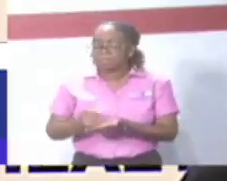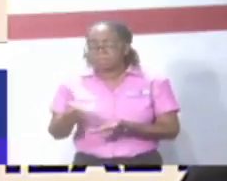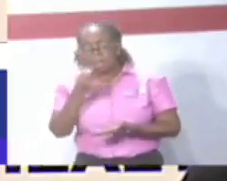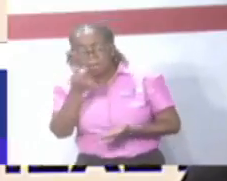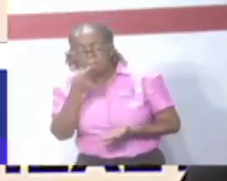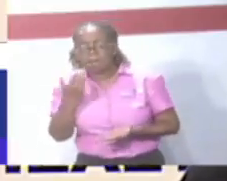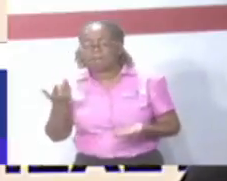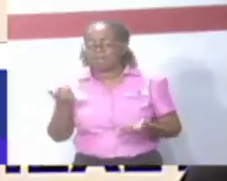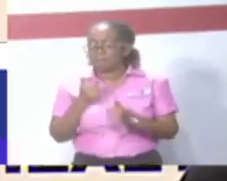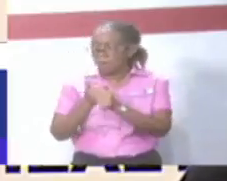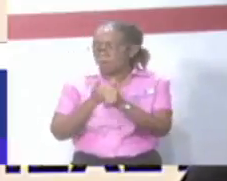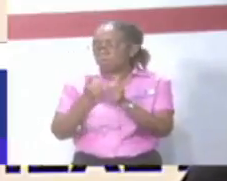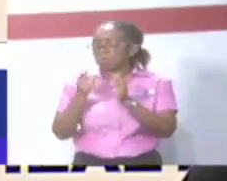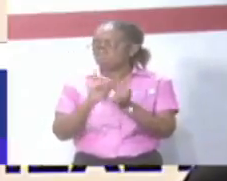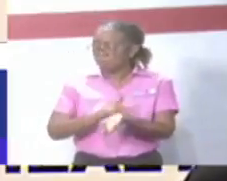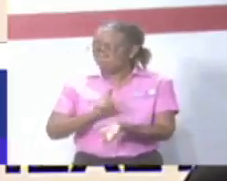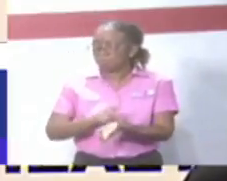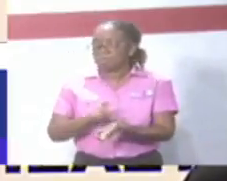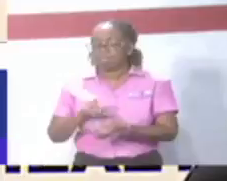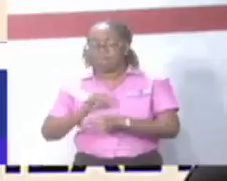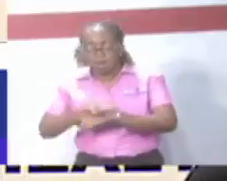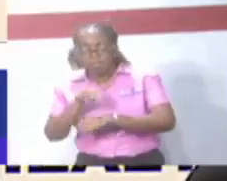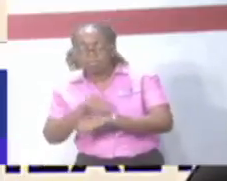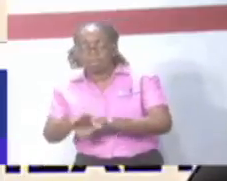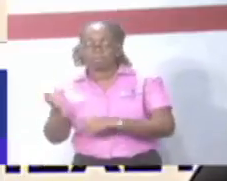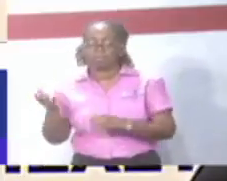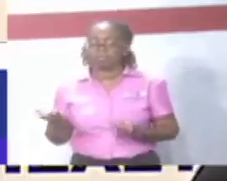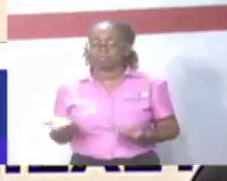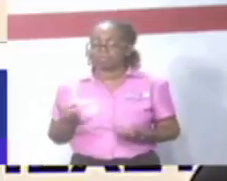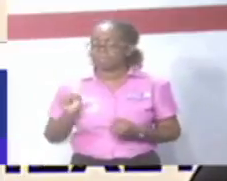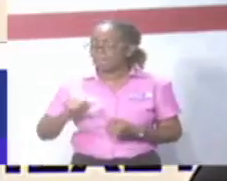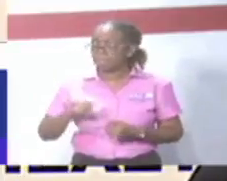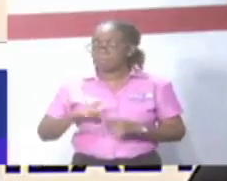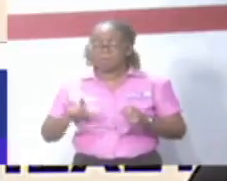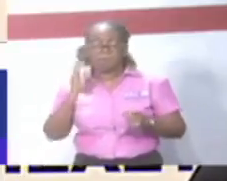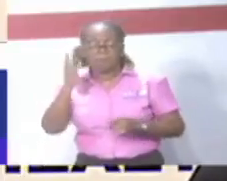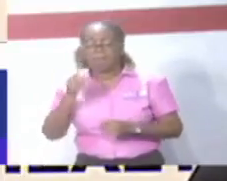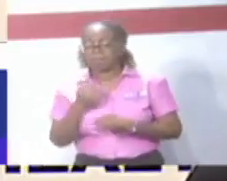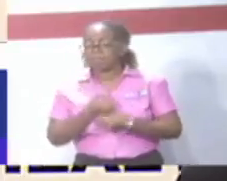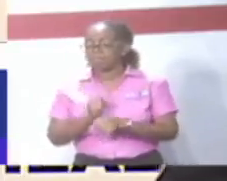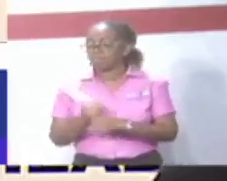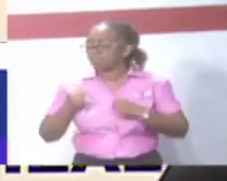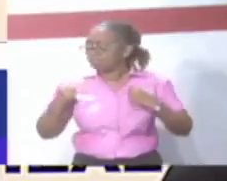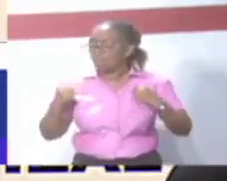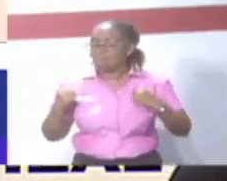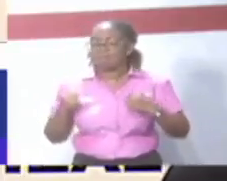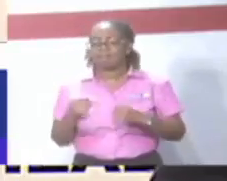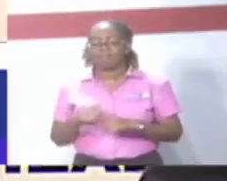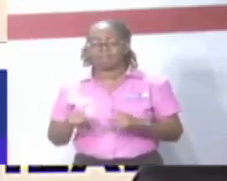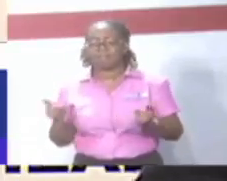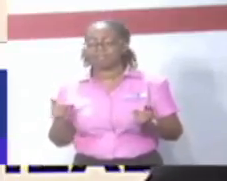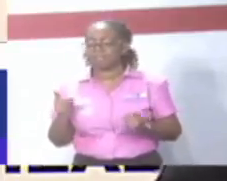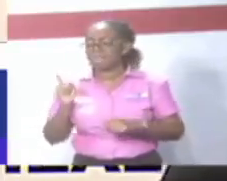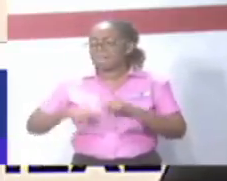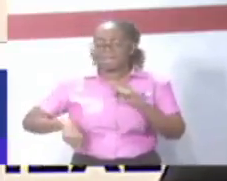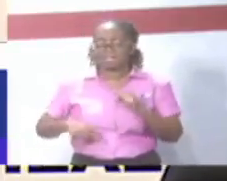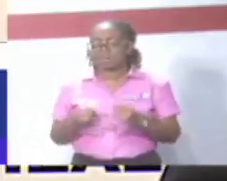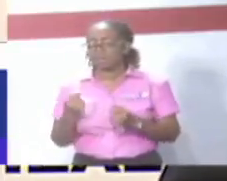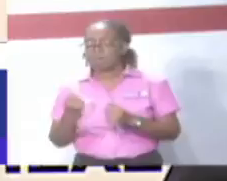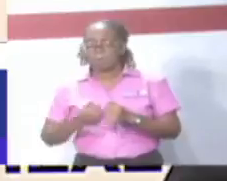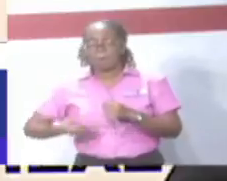Follow the doctor's orders. But it's going to make you stronger, but not strong enough. You cannot get back the youth. You cannot get back to